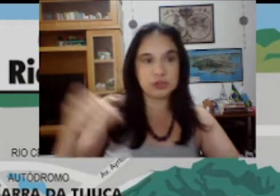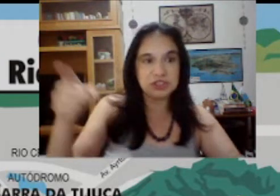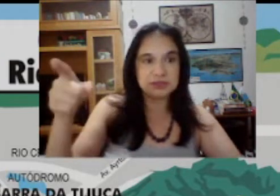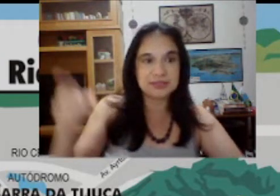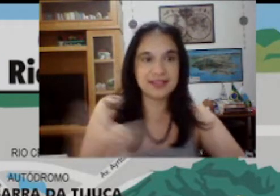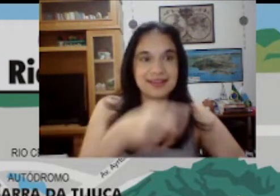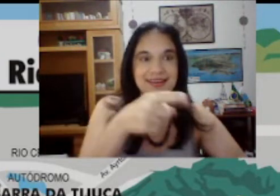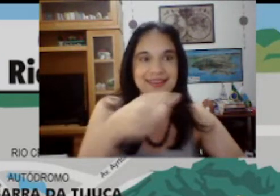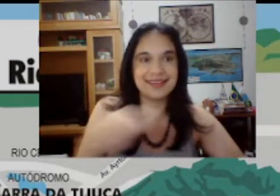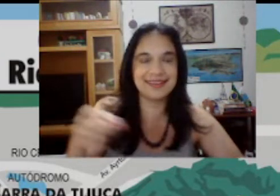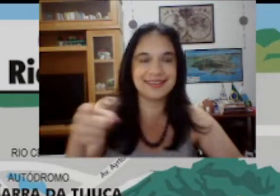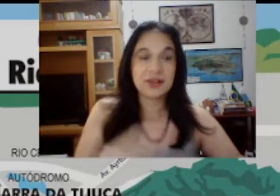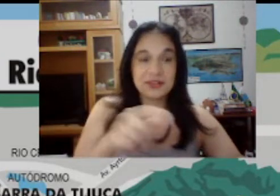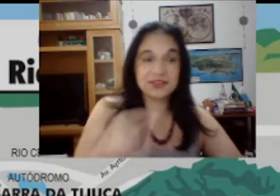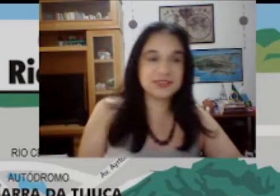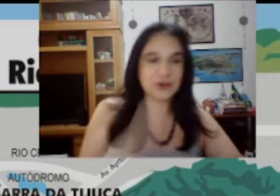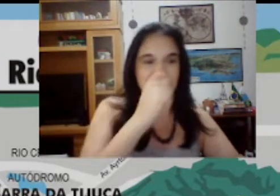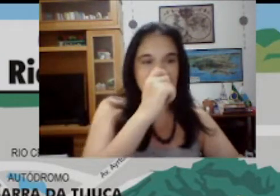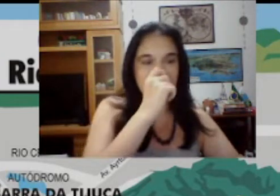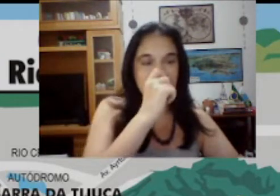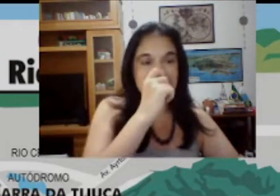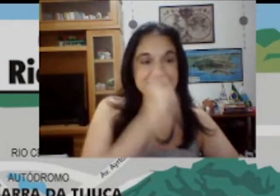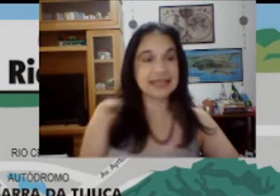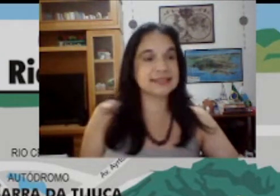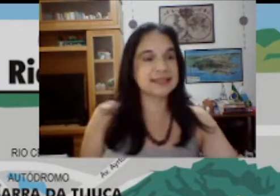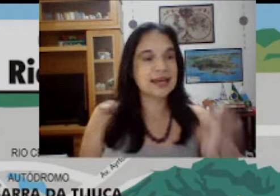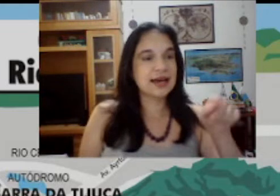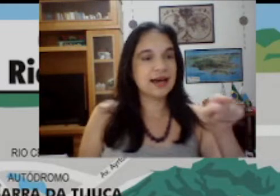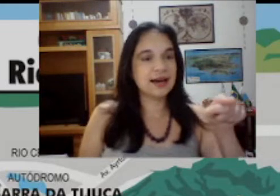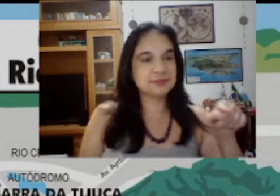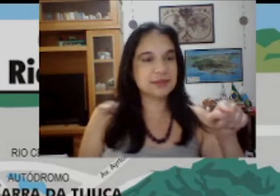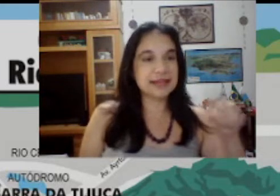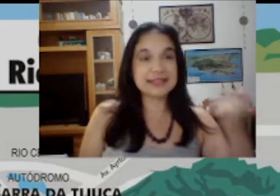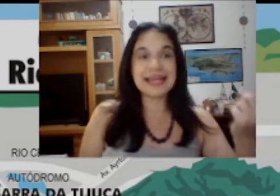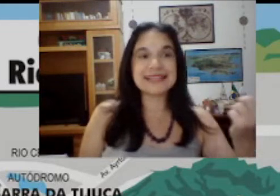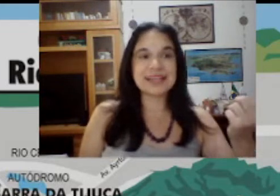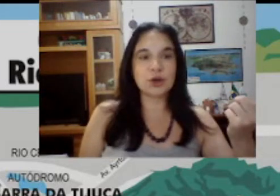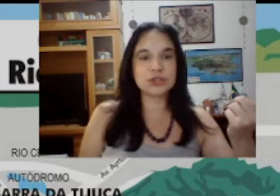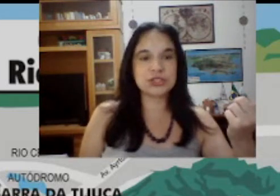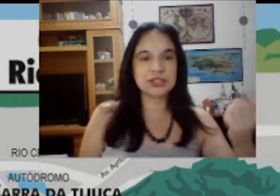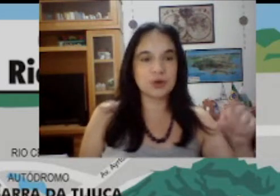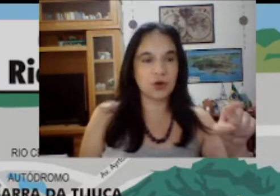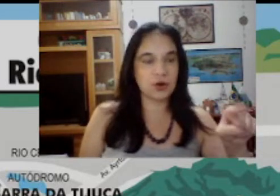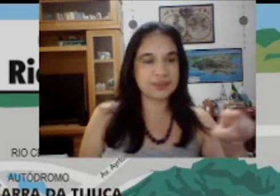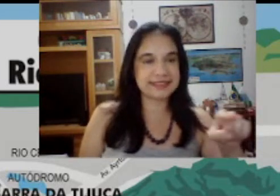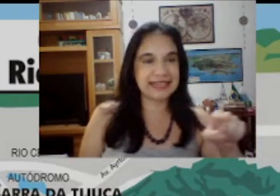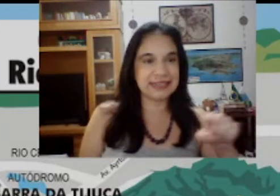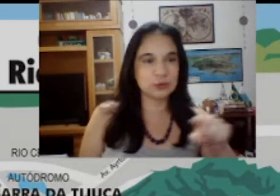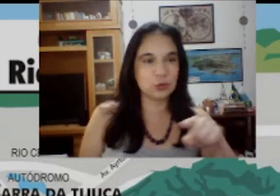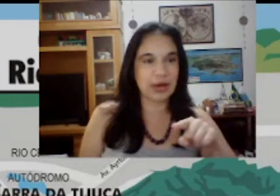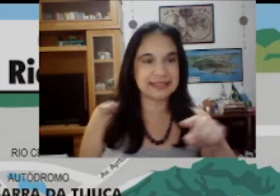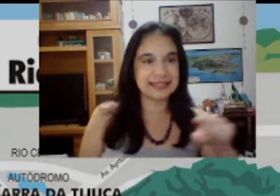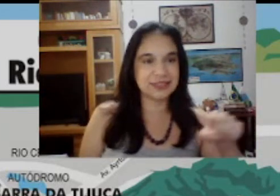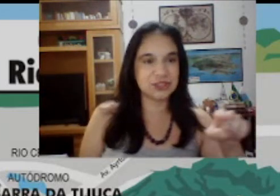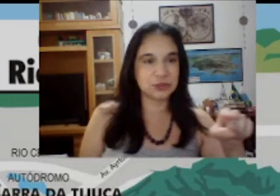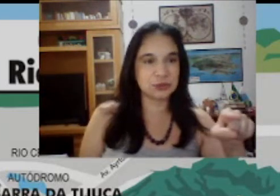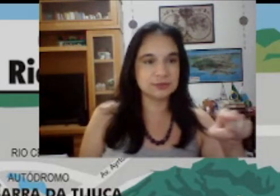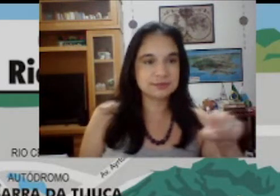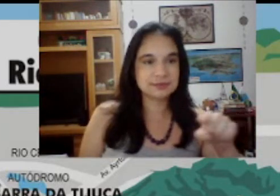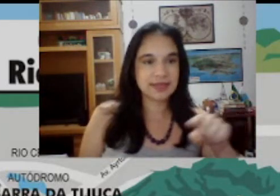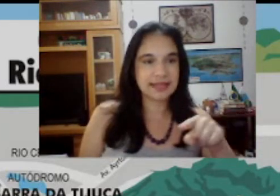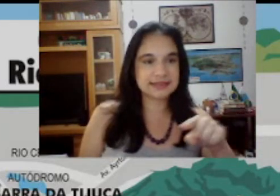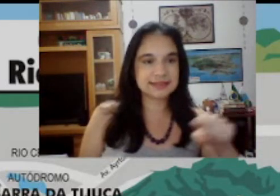the ocean. So where it says Atlantic Ocean or Oceano